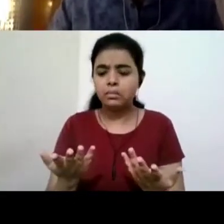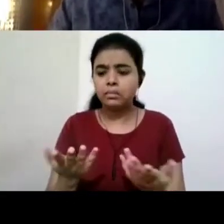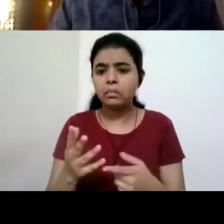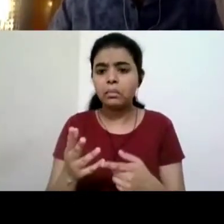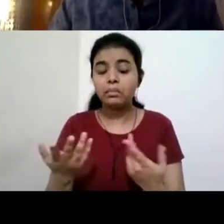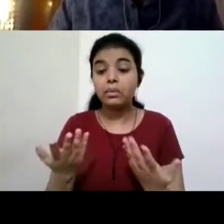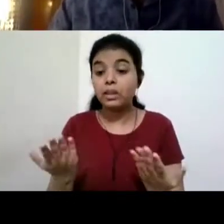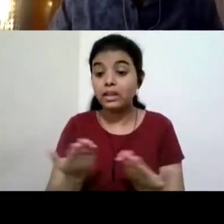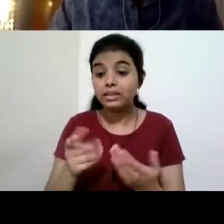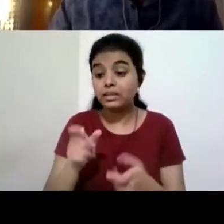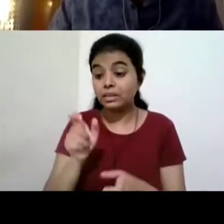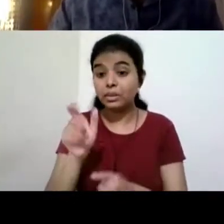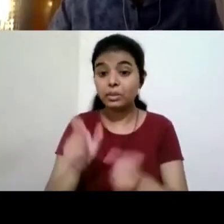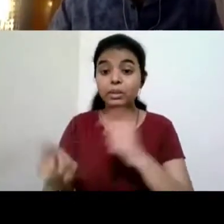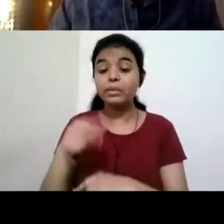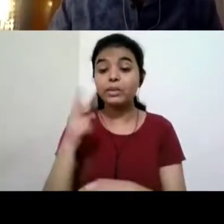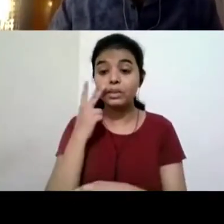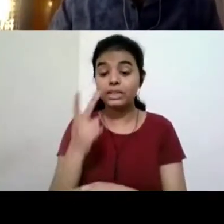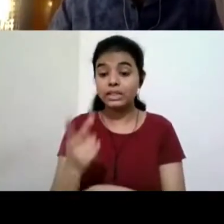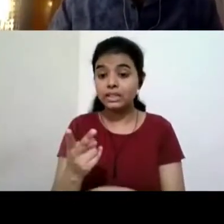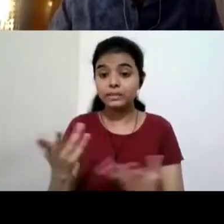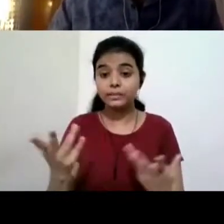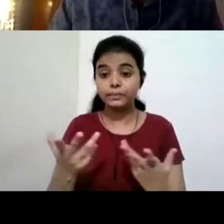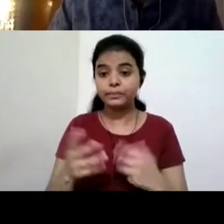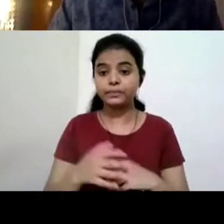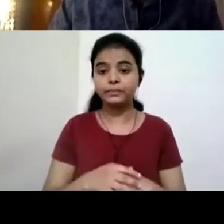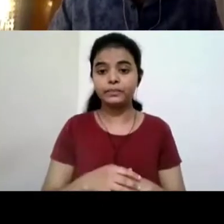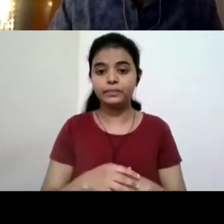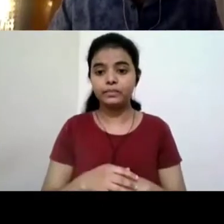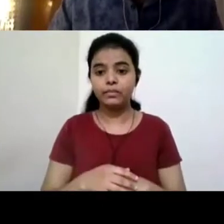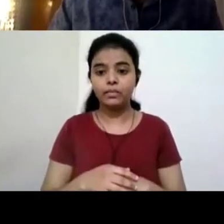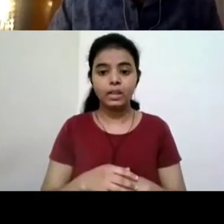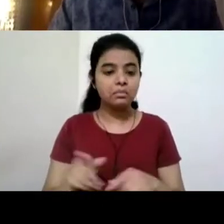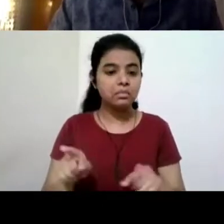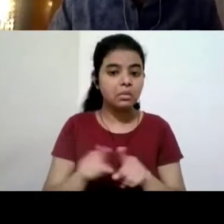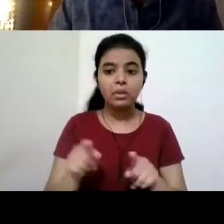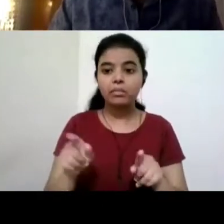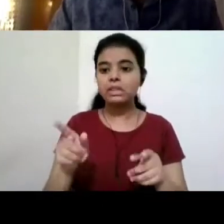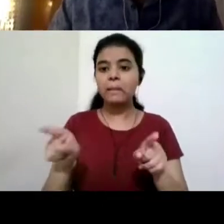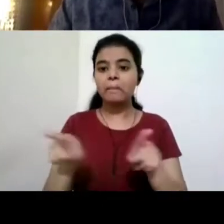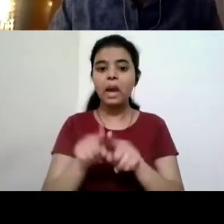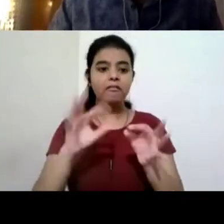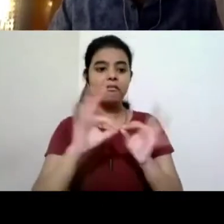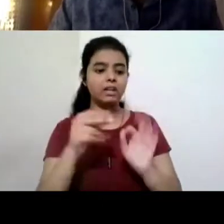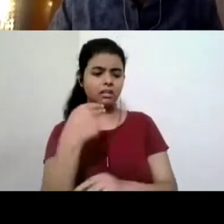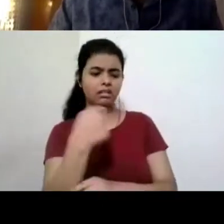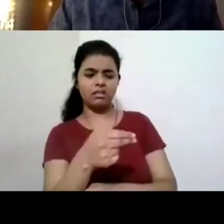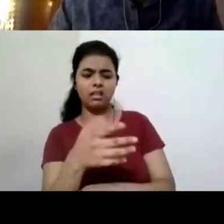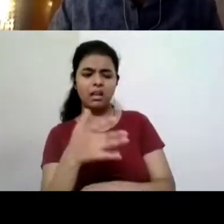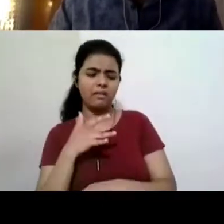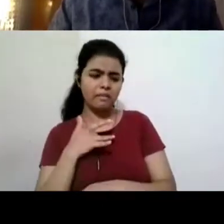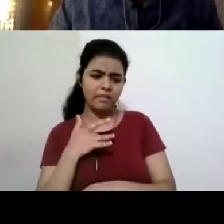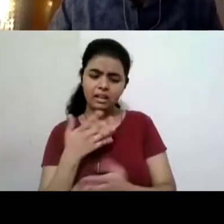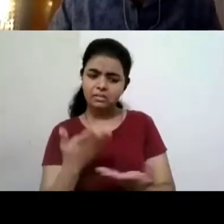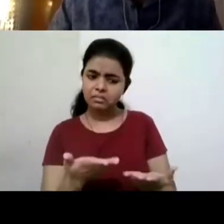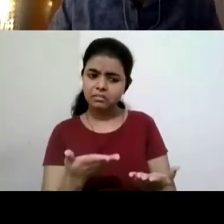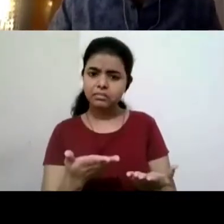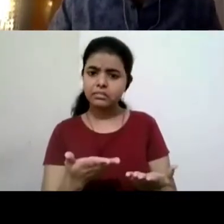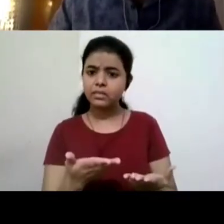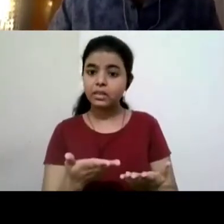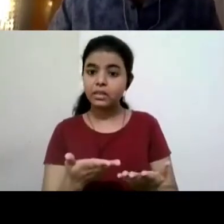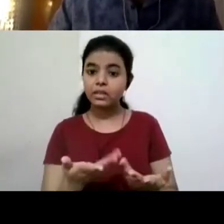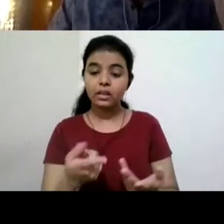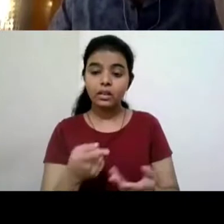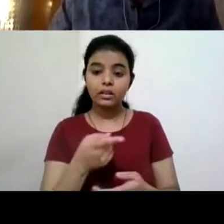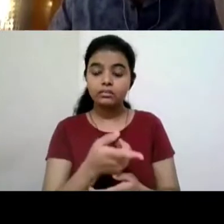seeing it as some kind of a deficit you were fixing, you felt that the person who's supposed